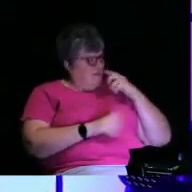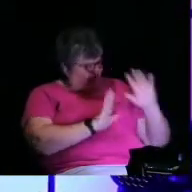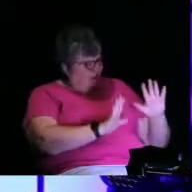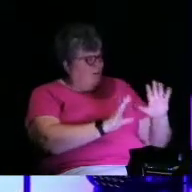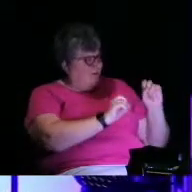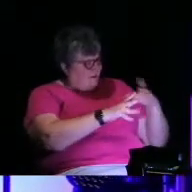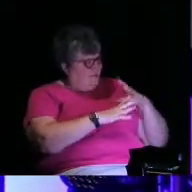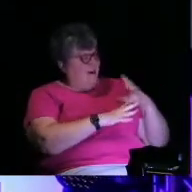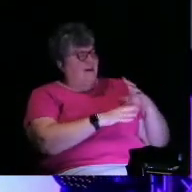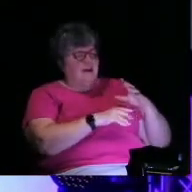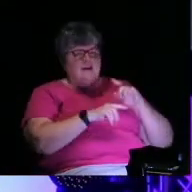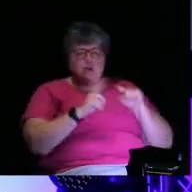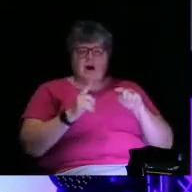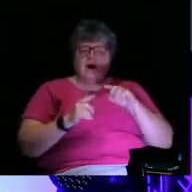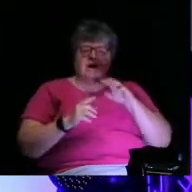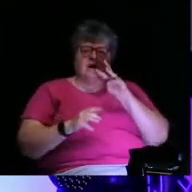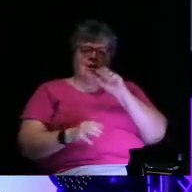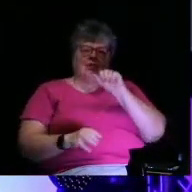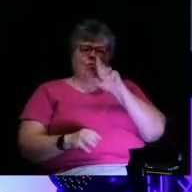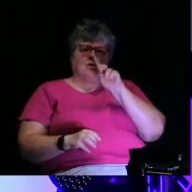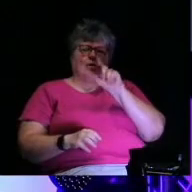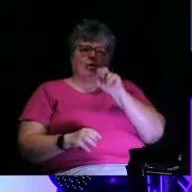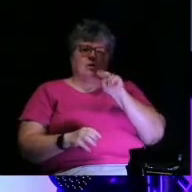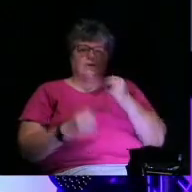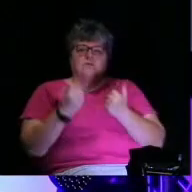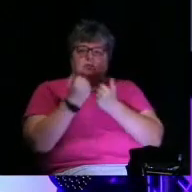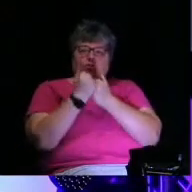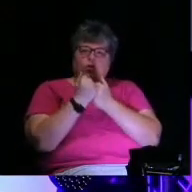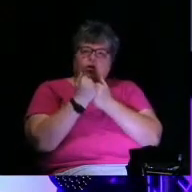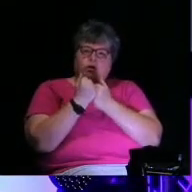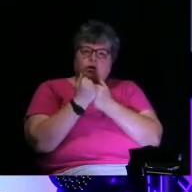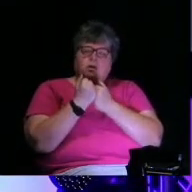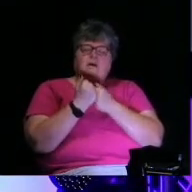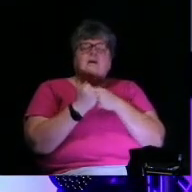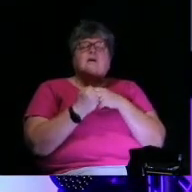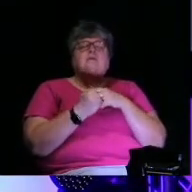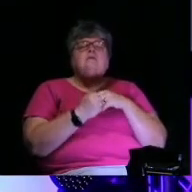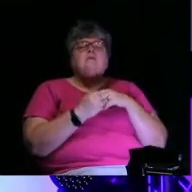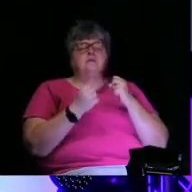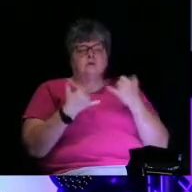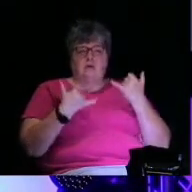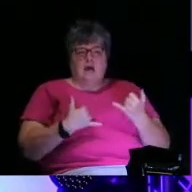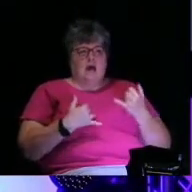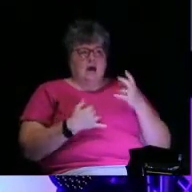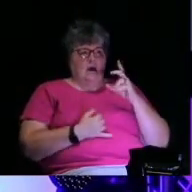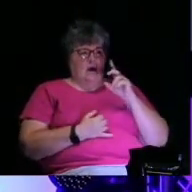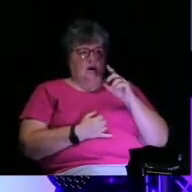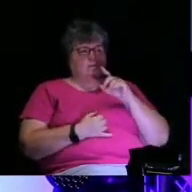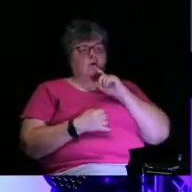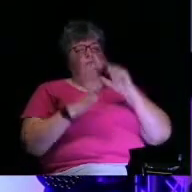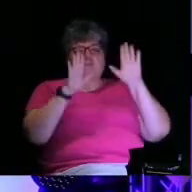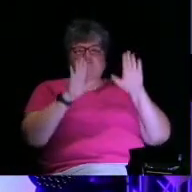he spoke on his behalf, and they have such regard for him that they're letting him go back in as a chaplain for the Department of Corrections. And so,